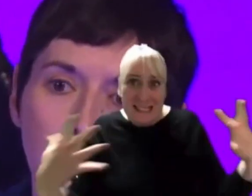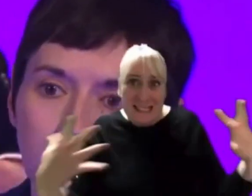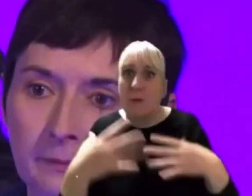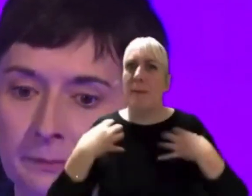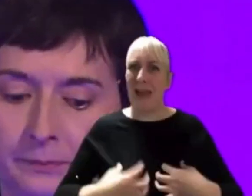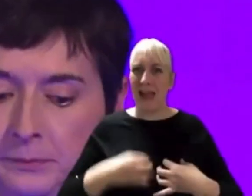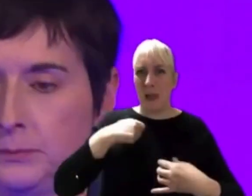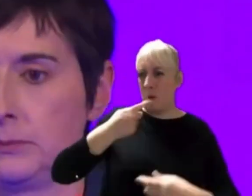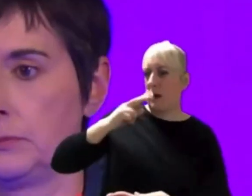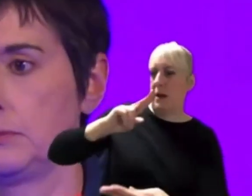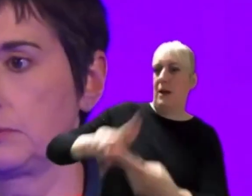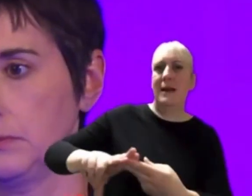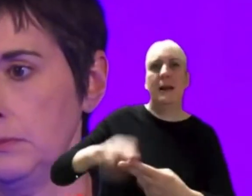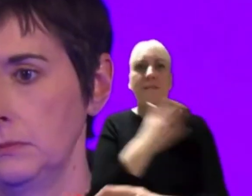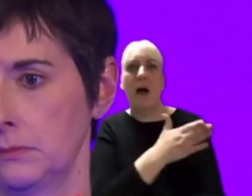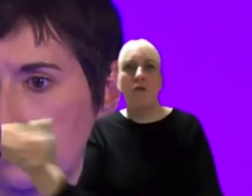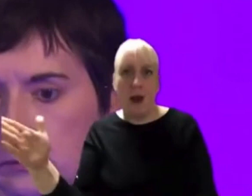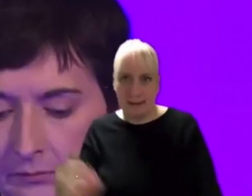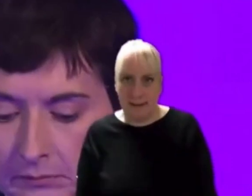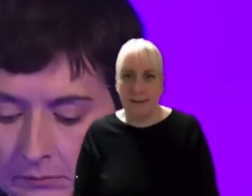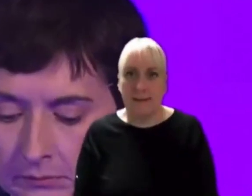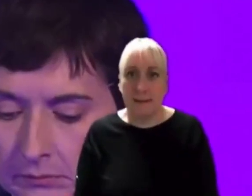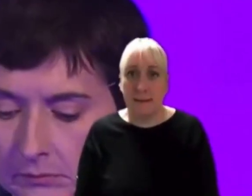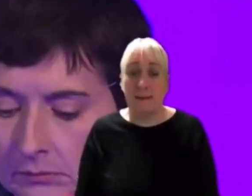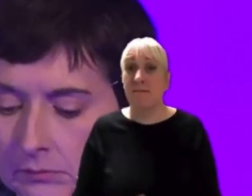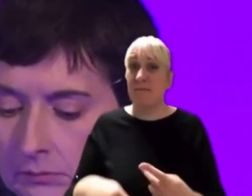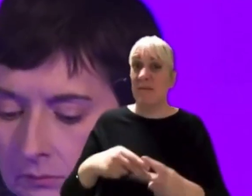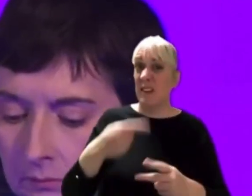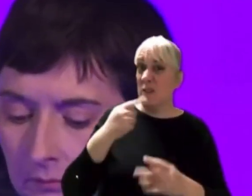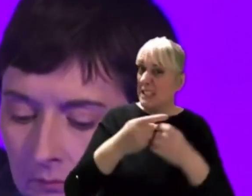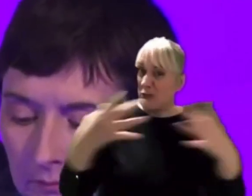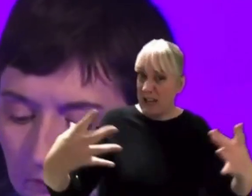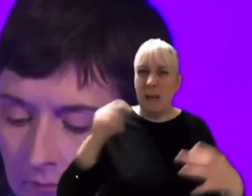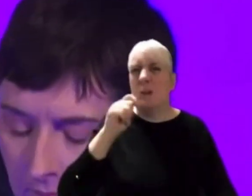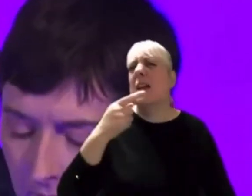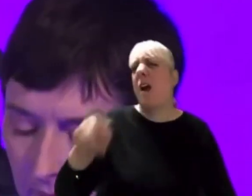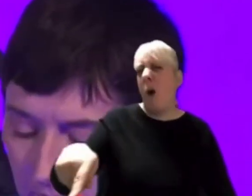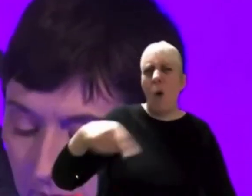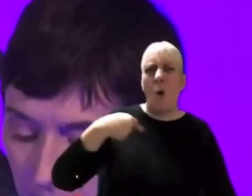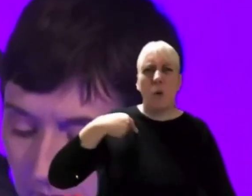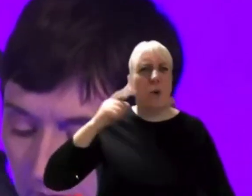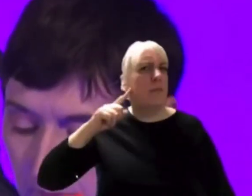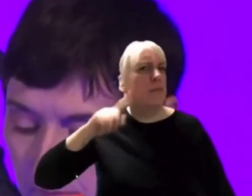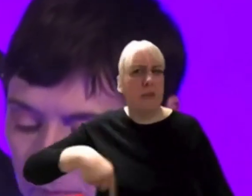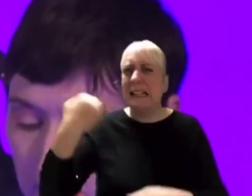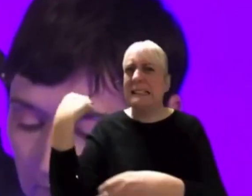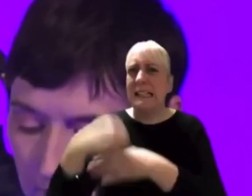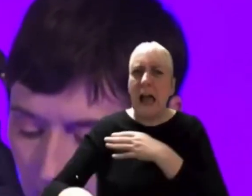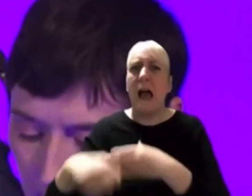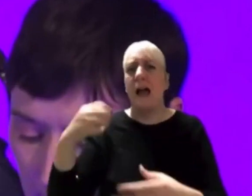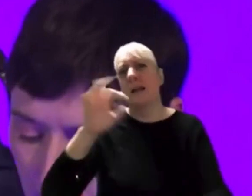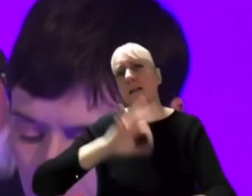If you disagree with the mayor, he's going to say you're a science denier. He's going to say you're a COVID denier. He's going to say you're a flat